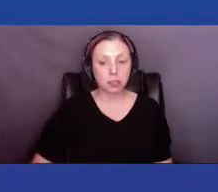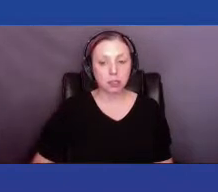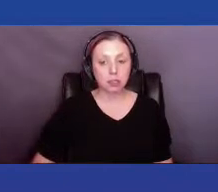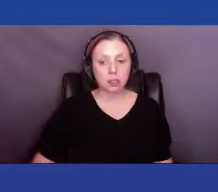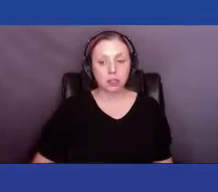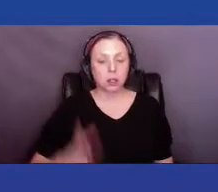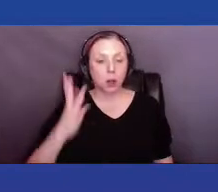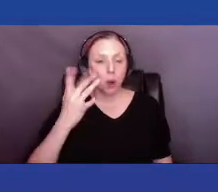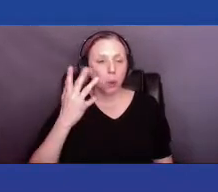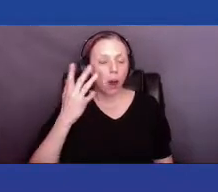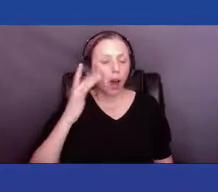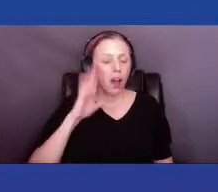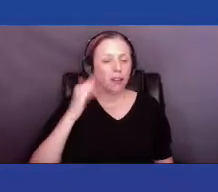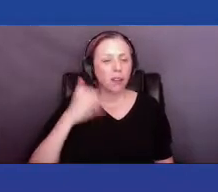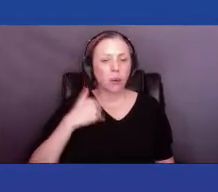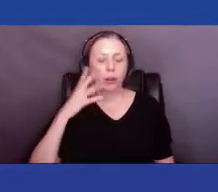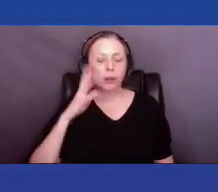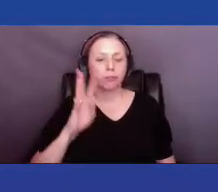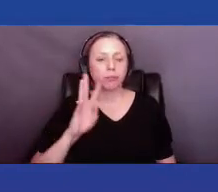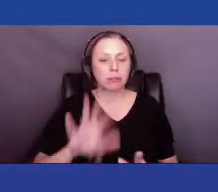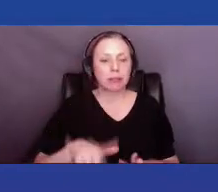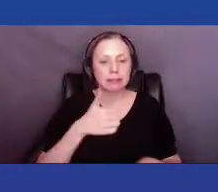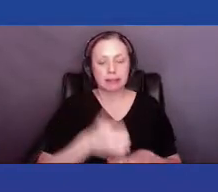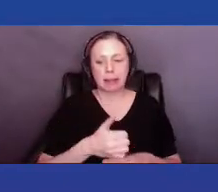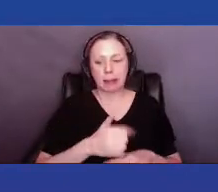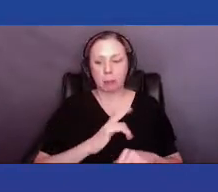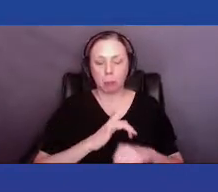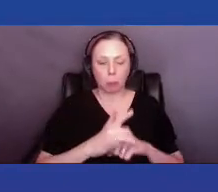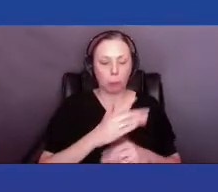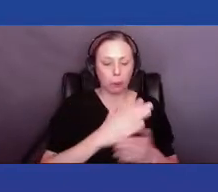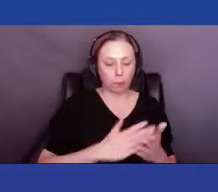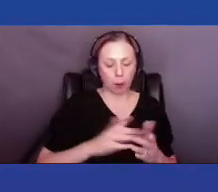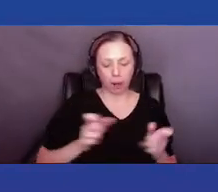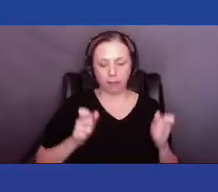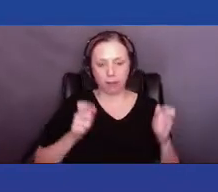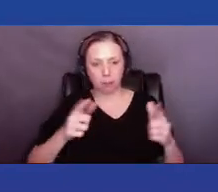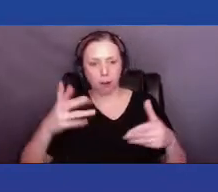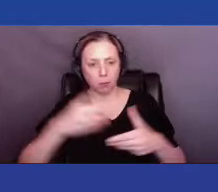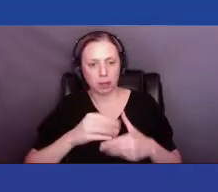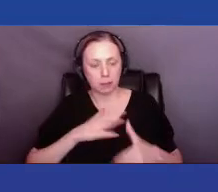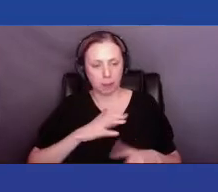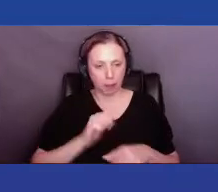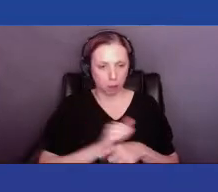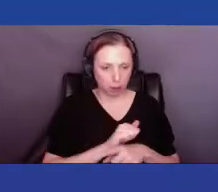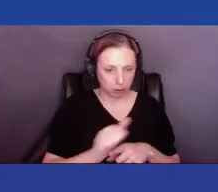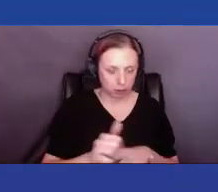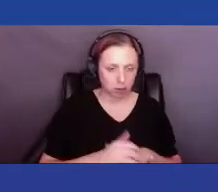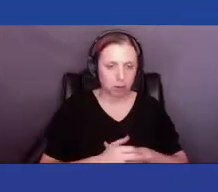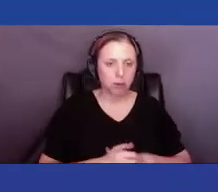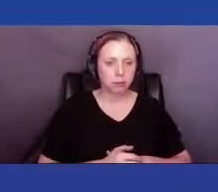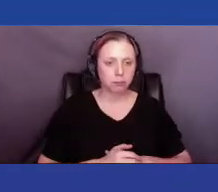creating the early stages of improvisational practice within my practice. Next slide.